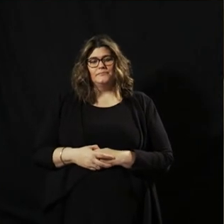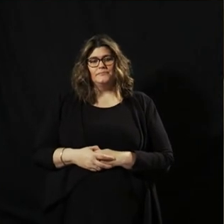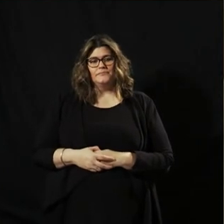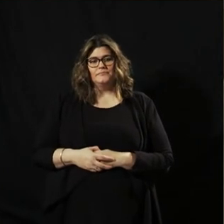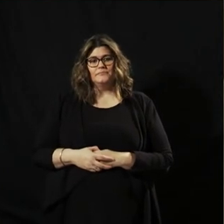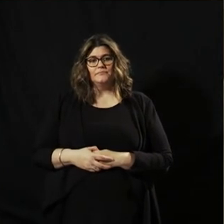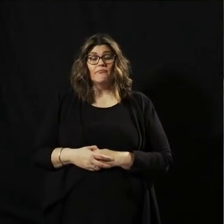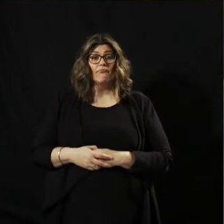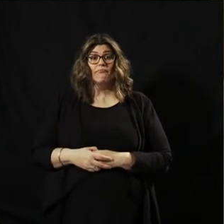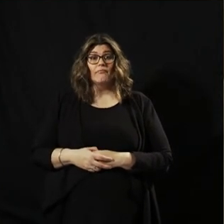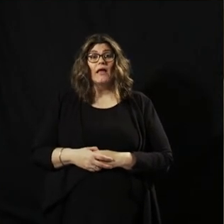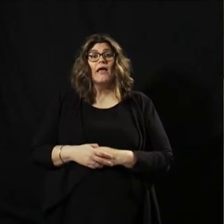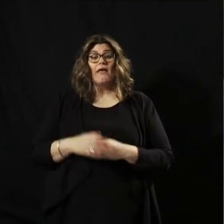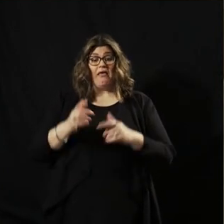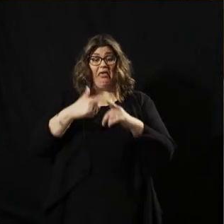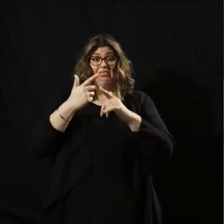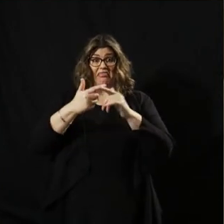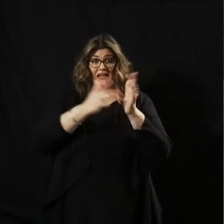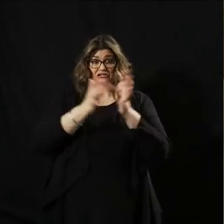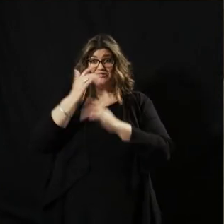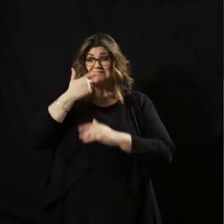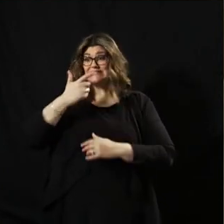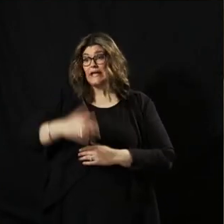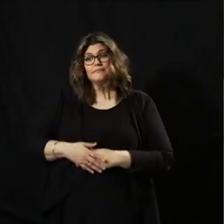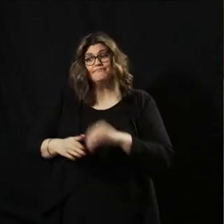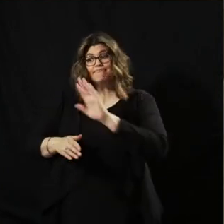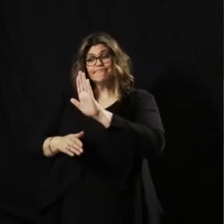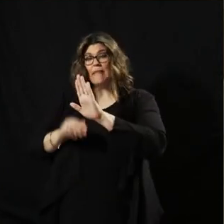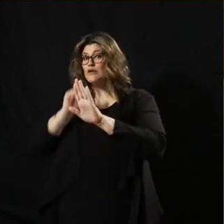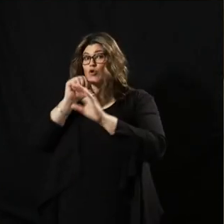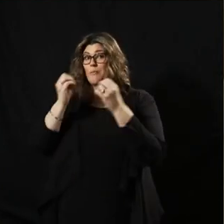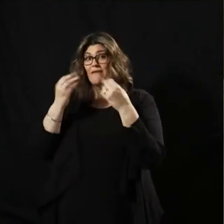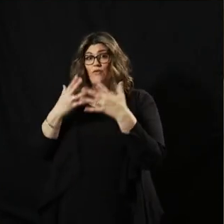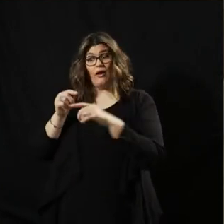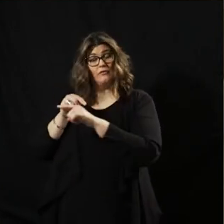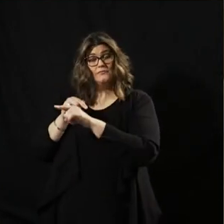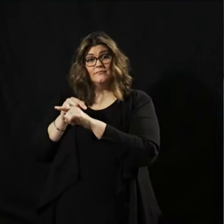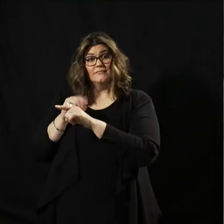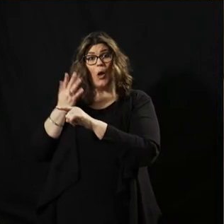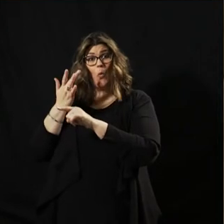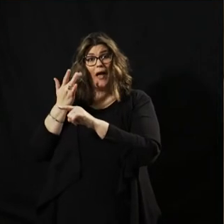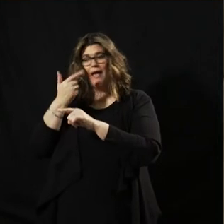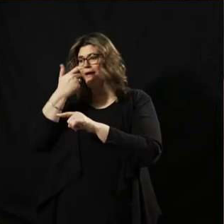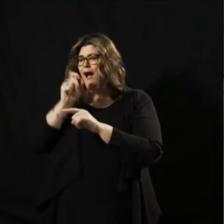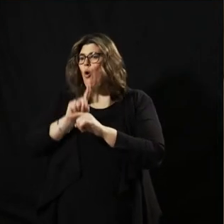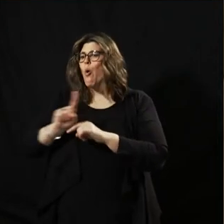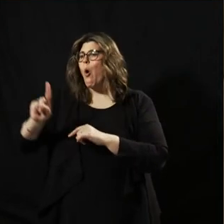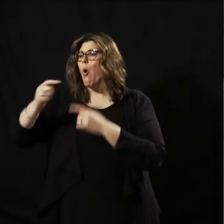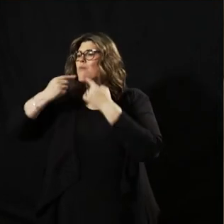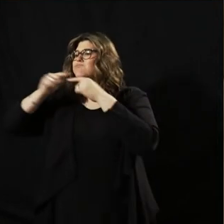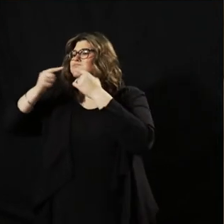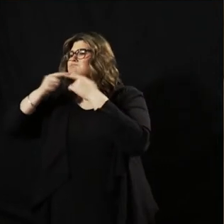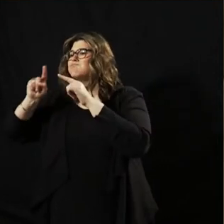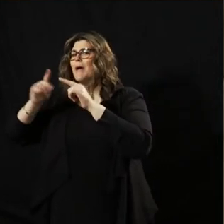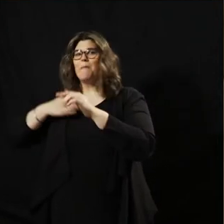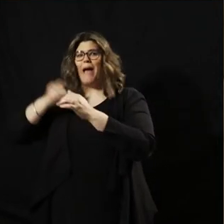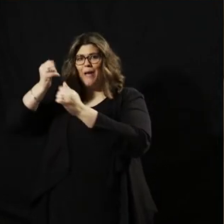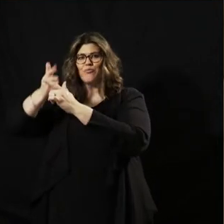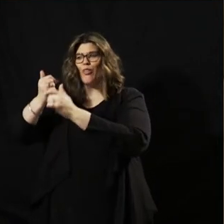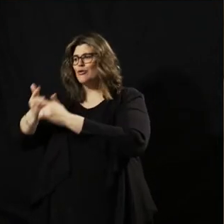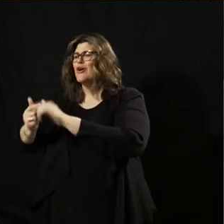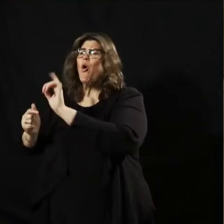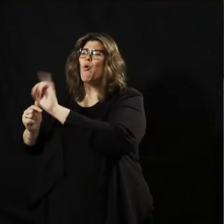Then Jesus said to them, "Do not be afraid. Go tell my brothers to go